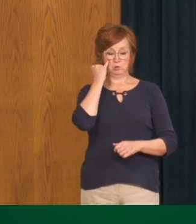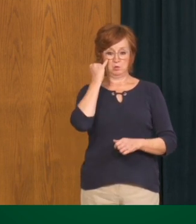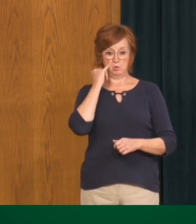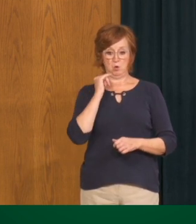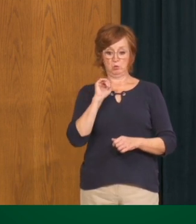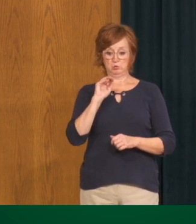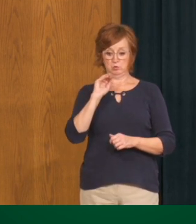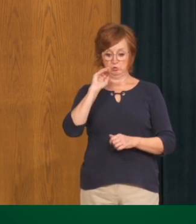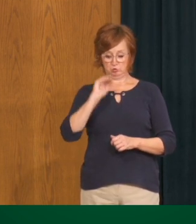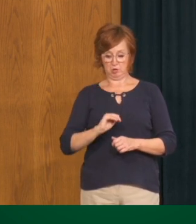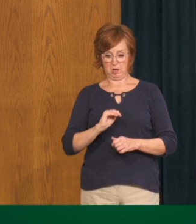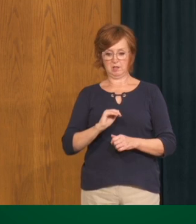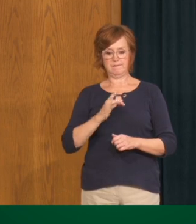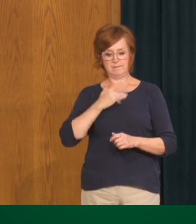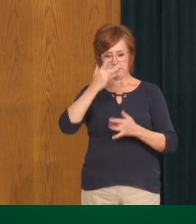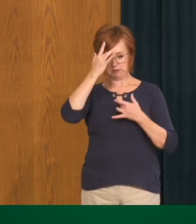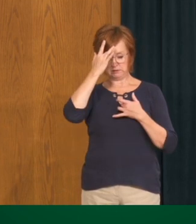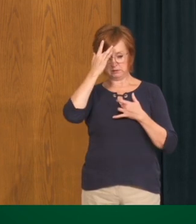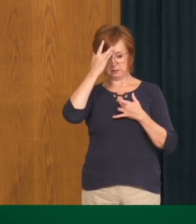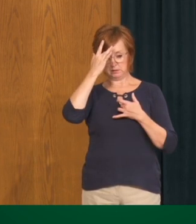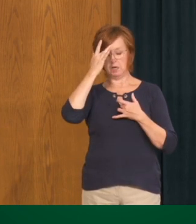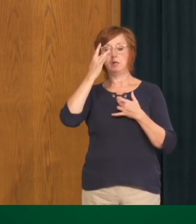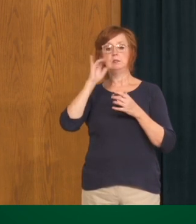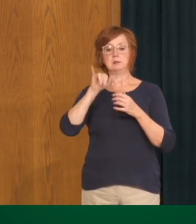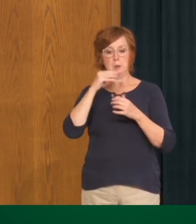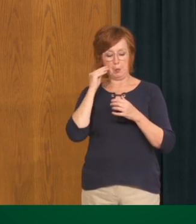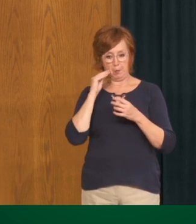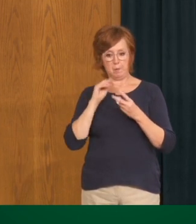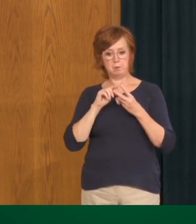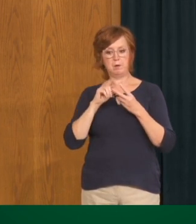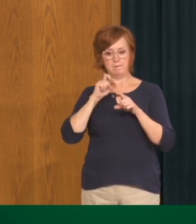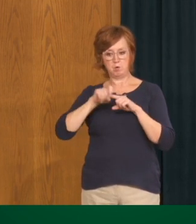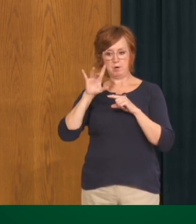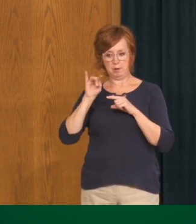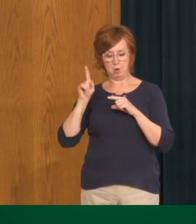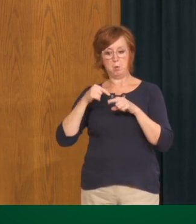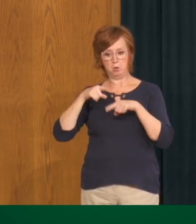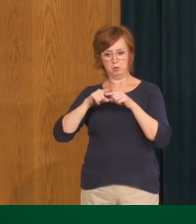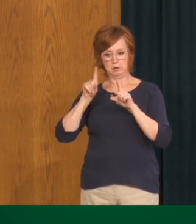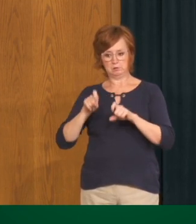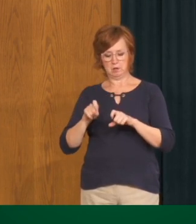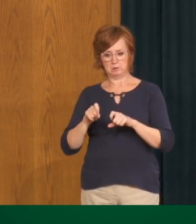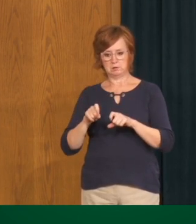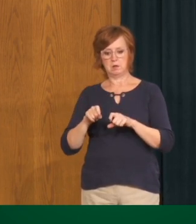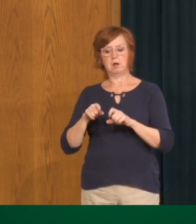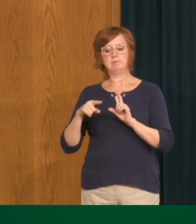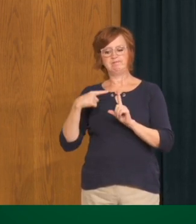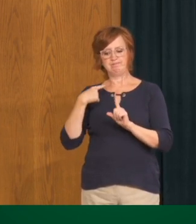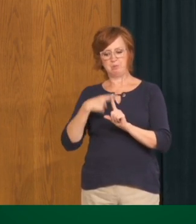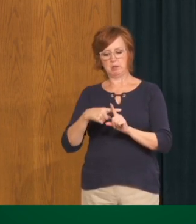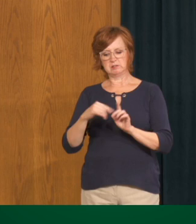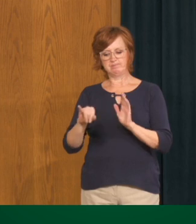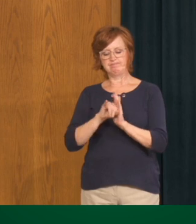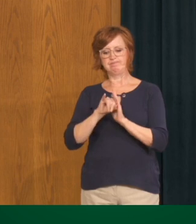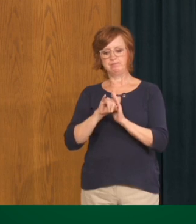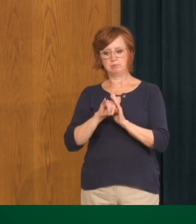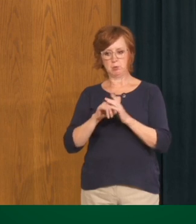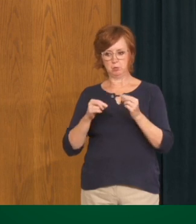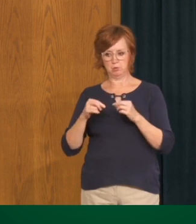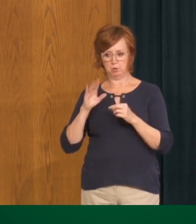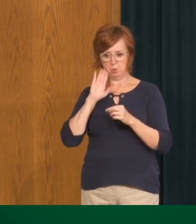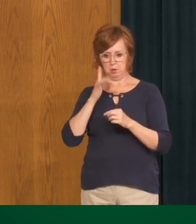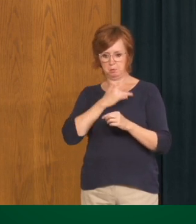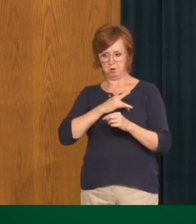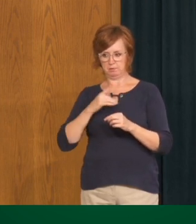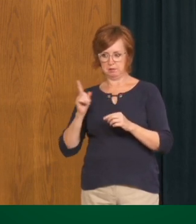classroom and testing their peers? Yeah, so we already have a lot of experience now with case